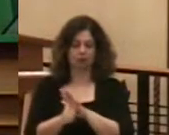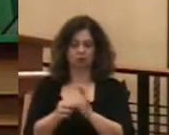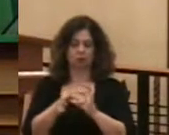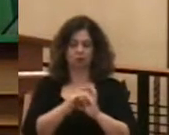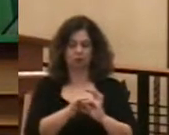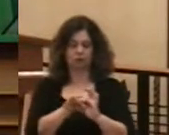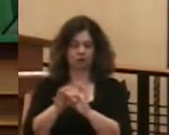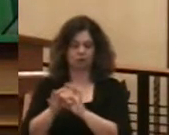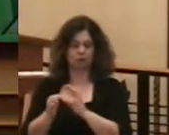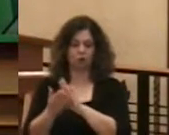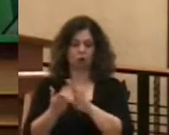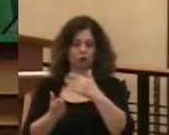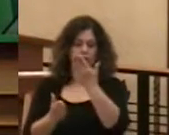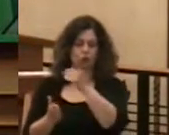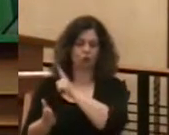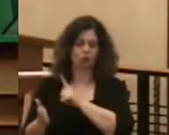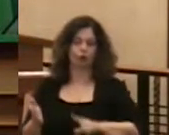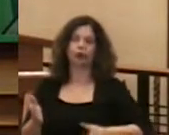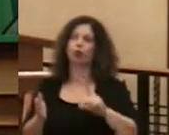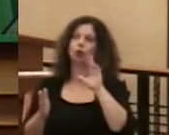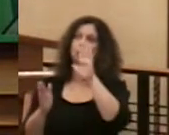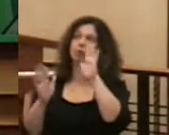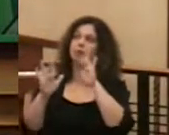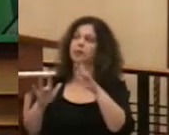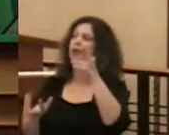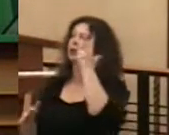you. Lord, in your mercy.